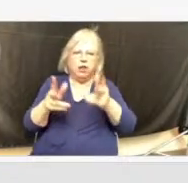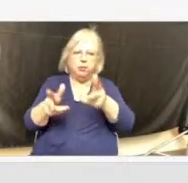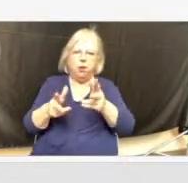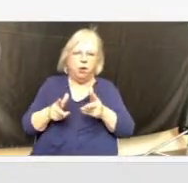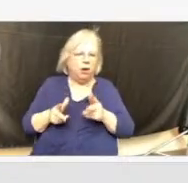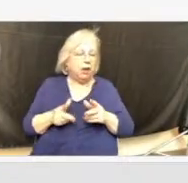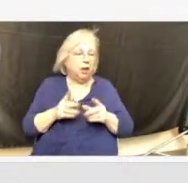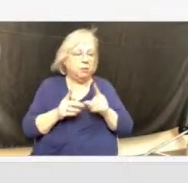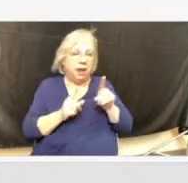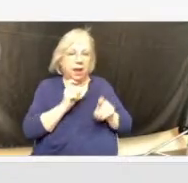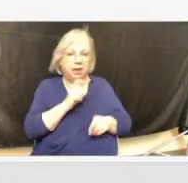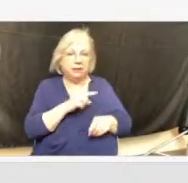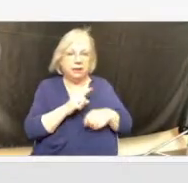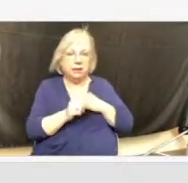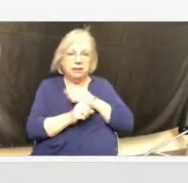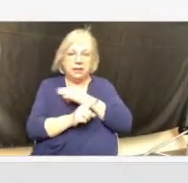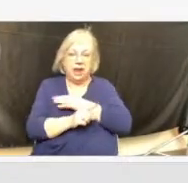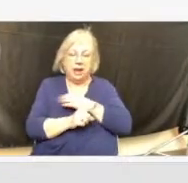know.